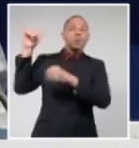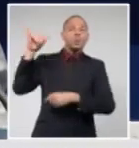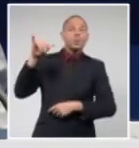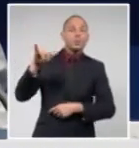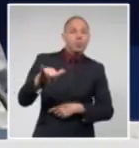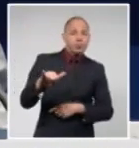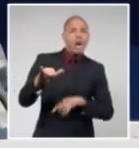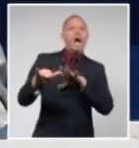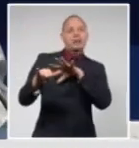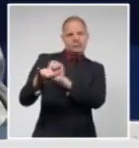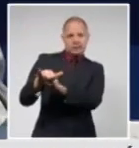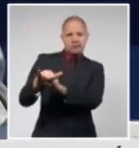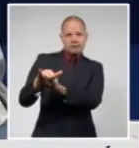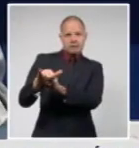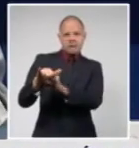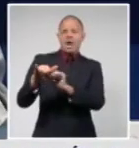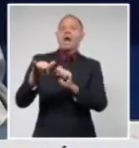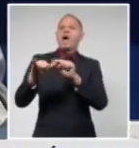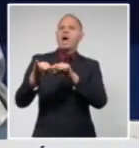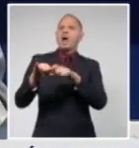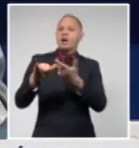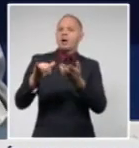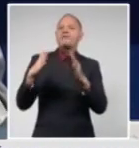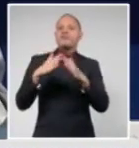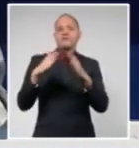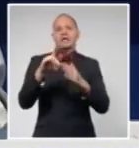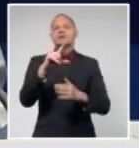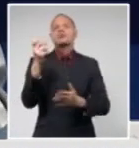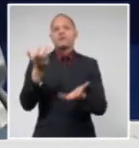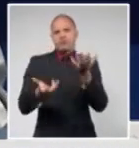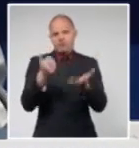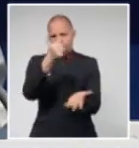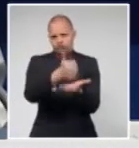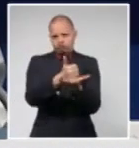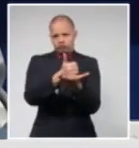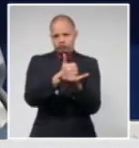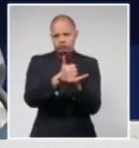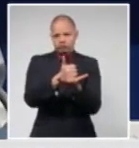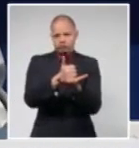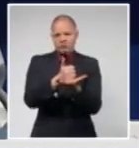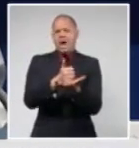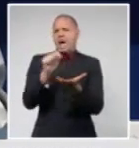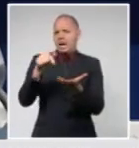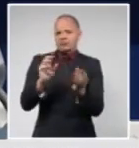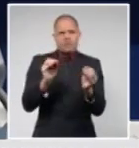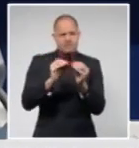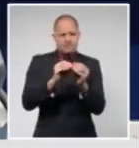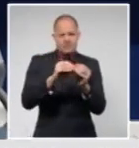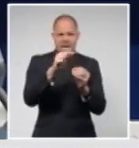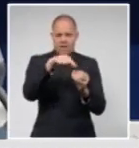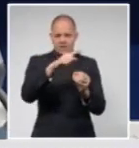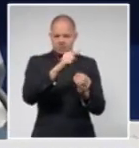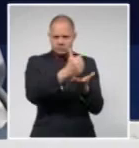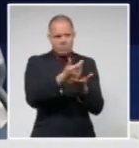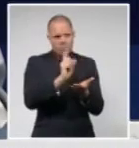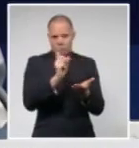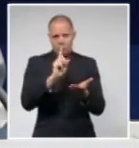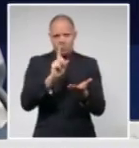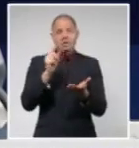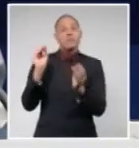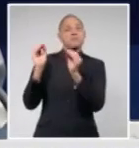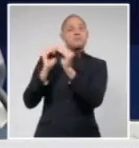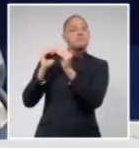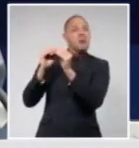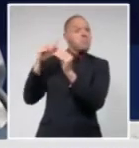yesterday is imported. This case belongs to the municipality of Cienfuegos in the province of